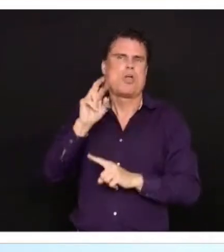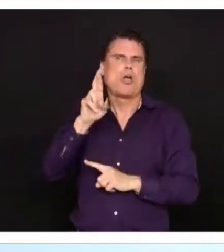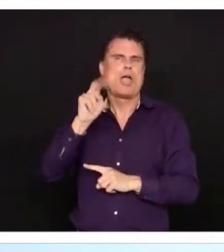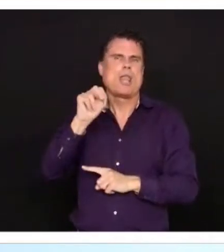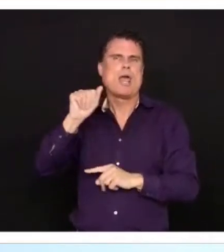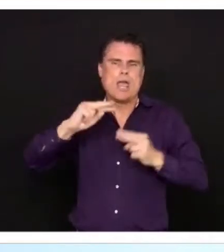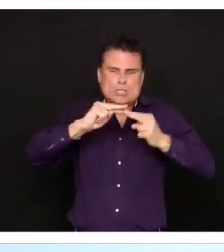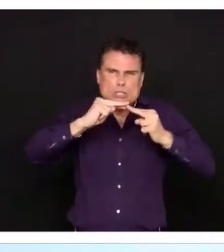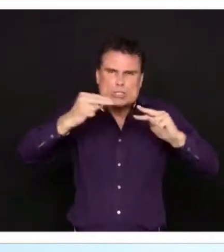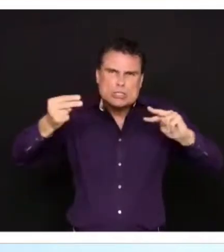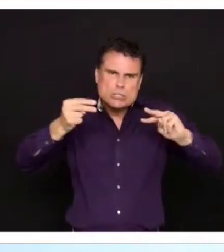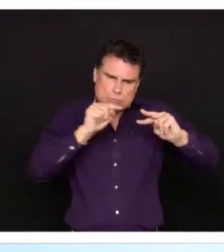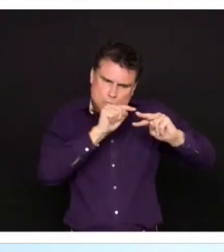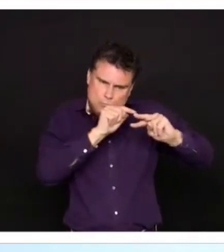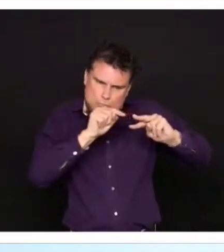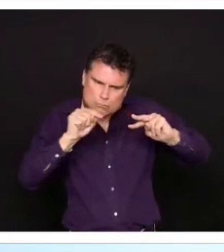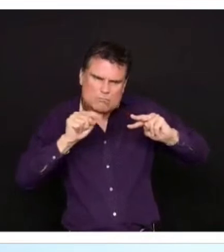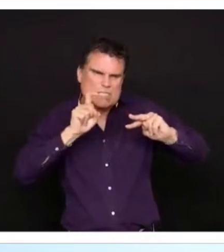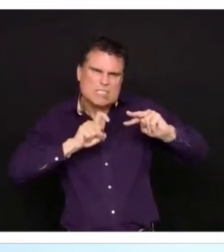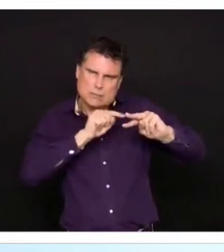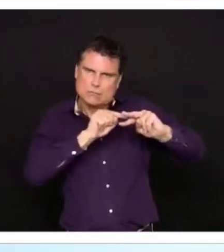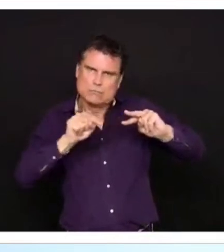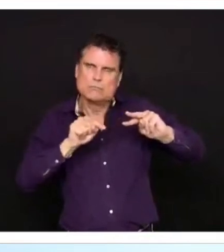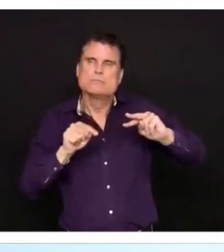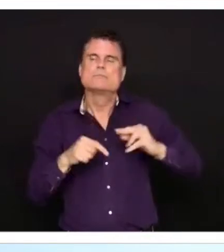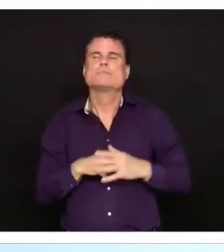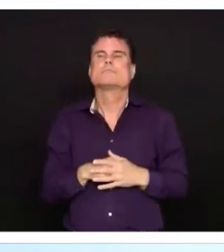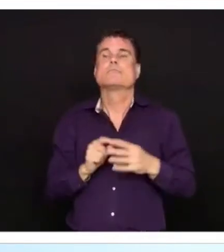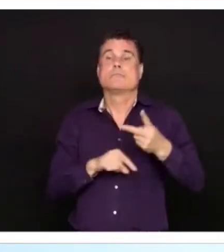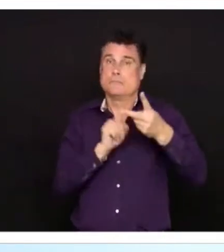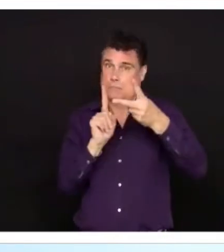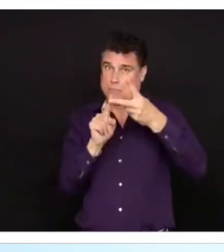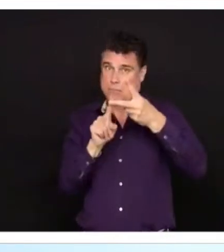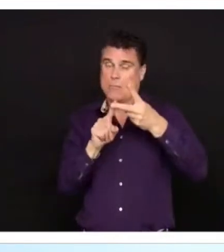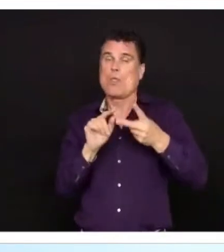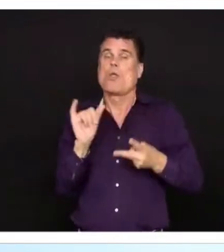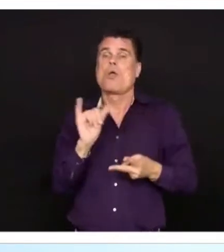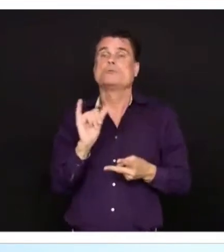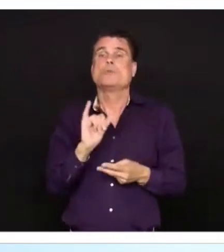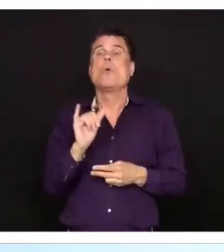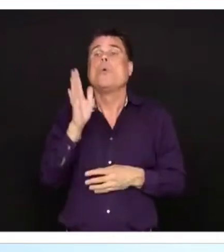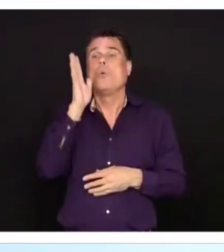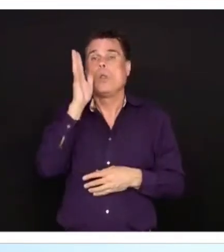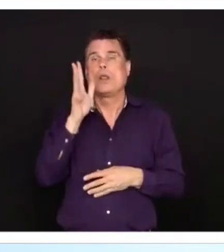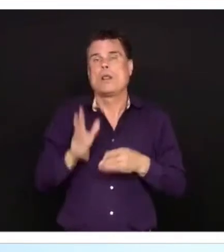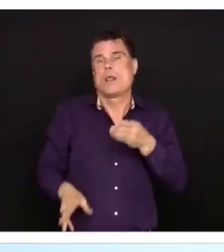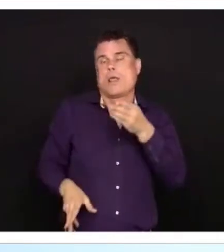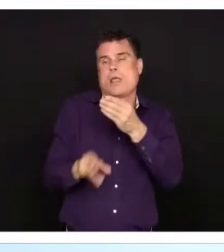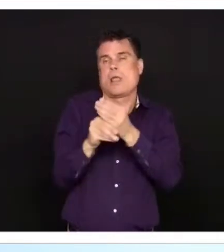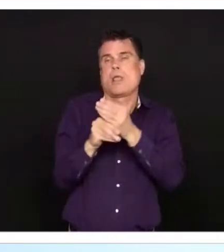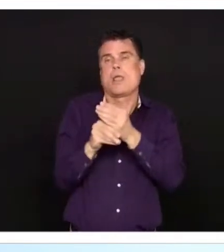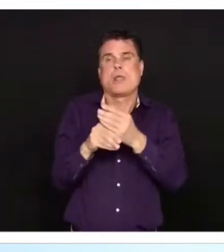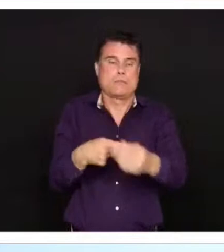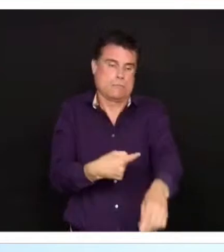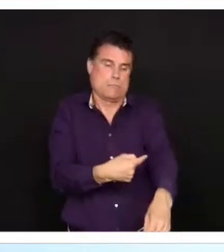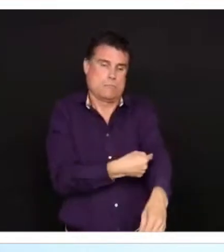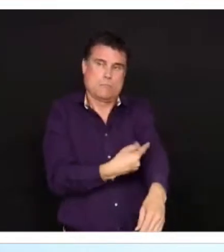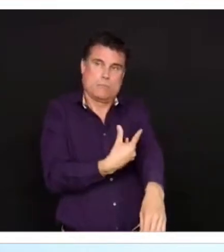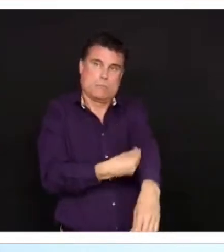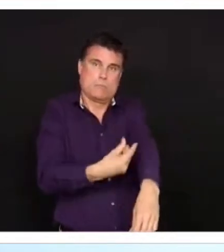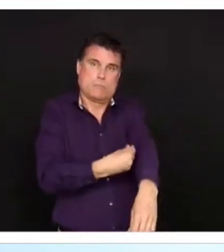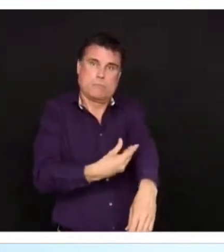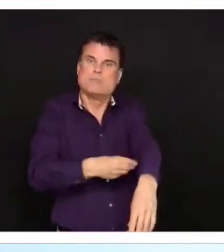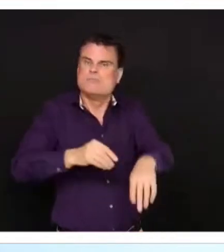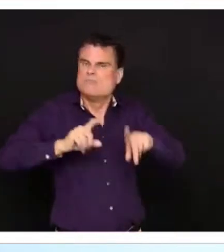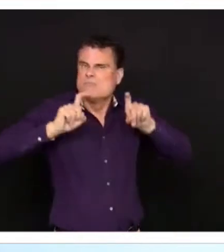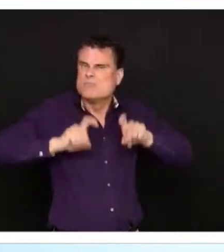the serology testing. And I expect we'll have the ability to do that in the coming weeks before we start opening up. And that